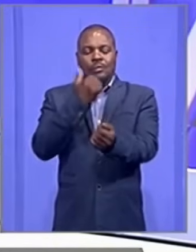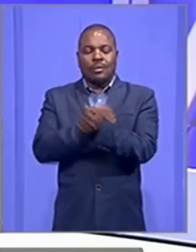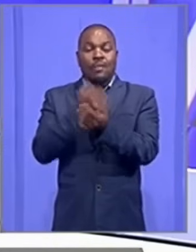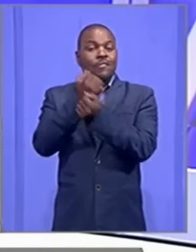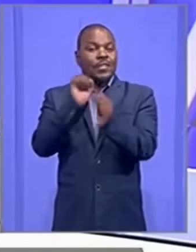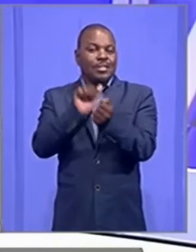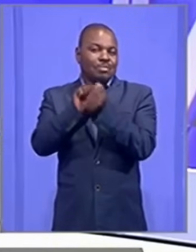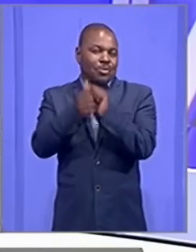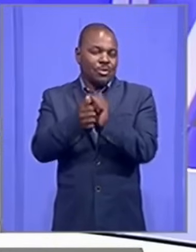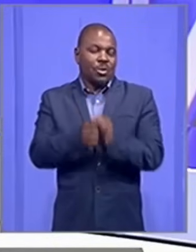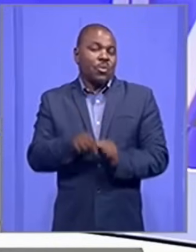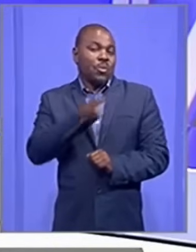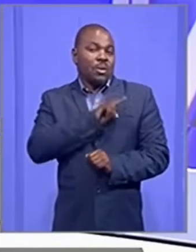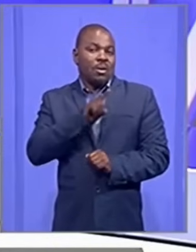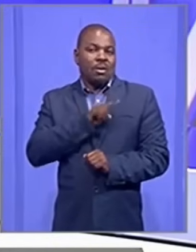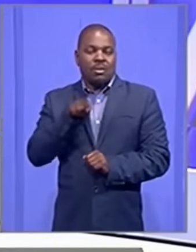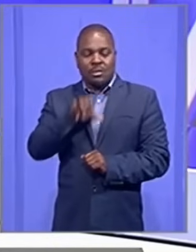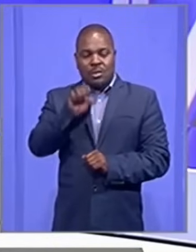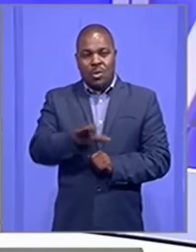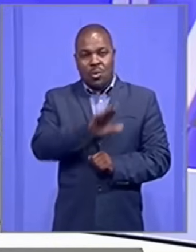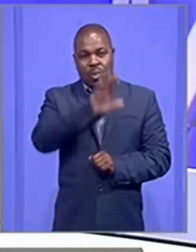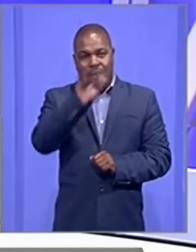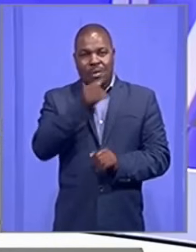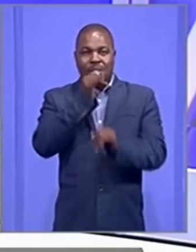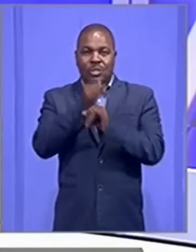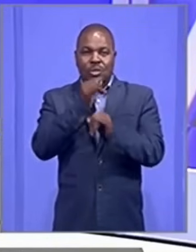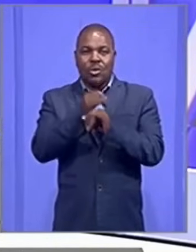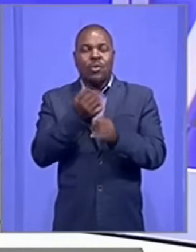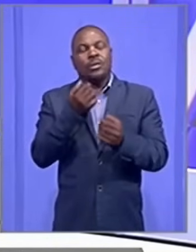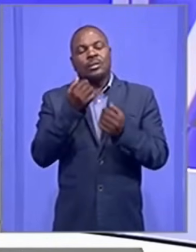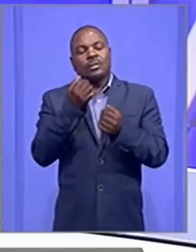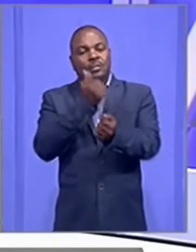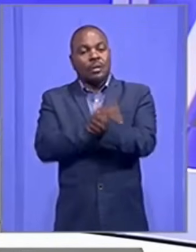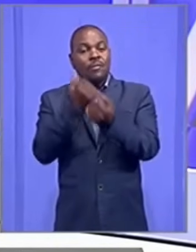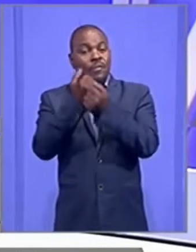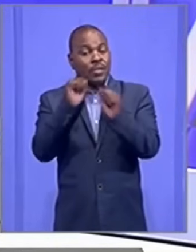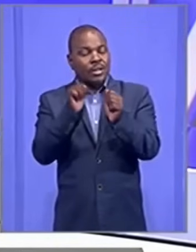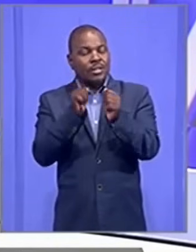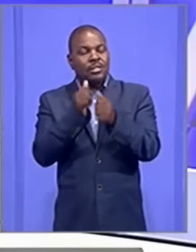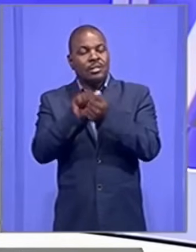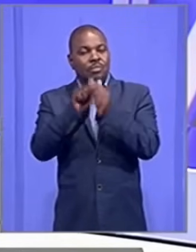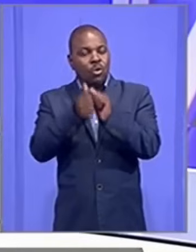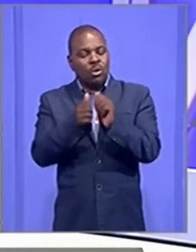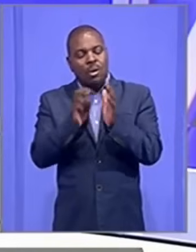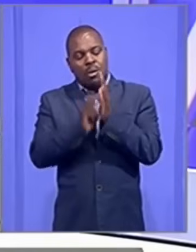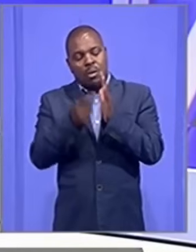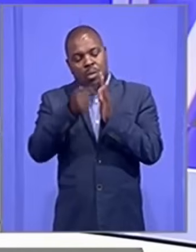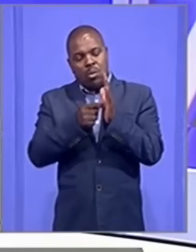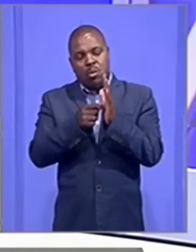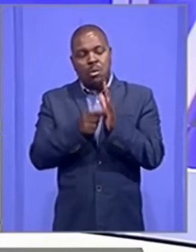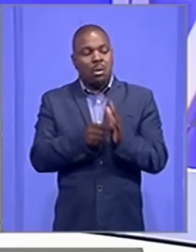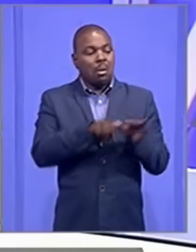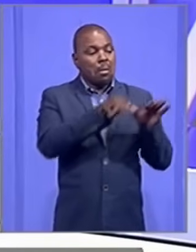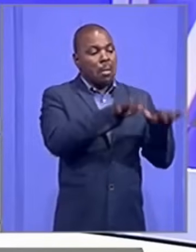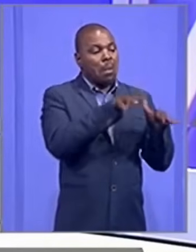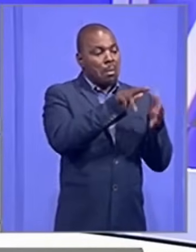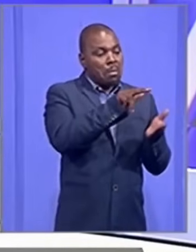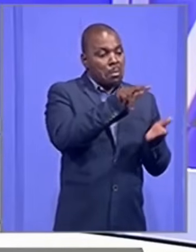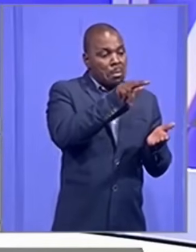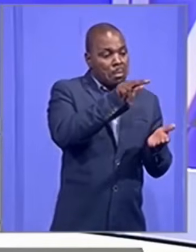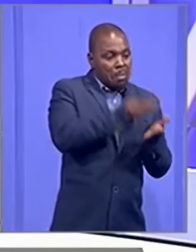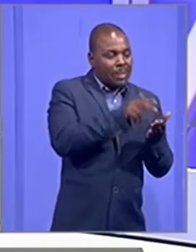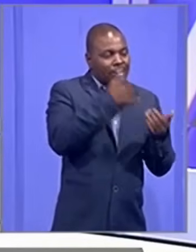se latela nakong eo molawana wa South African Institute of Drug Free Sport wo o sa tšwago go fetišwa ke kabinete